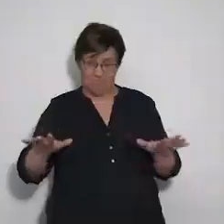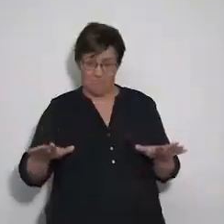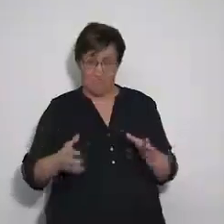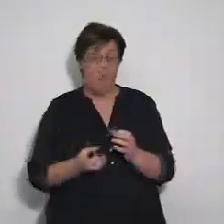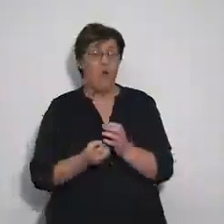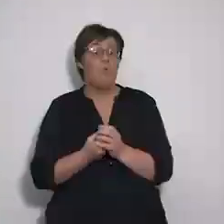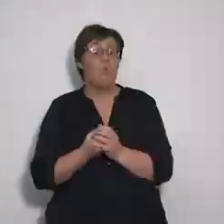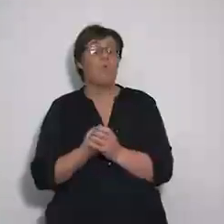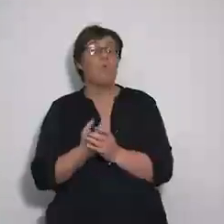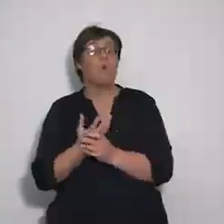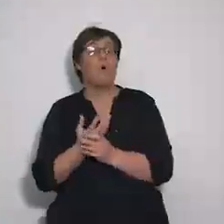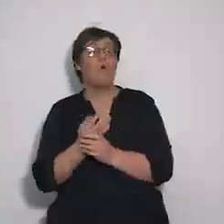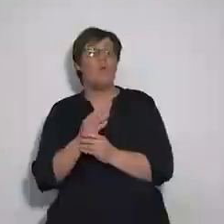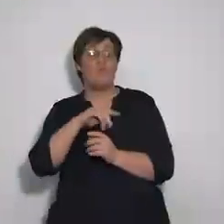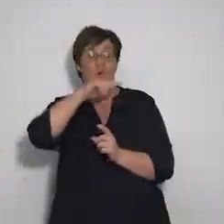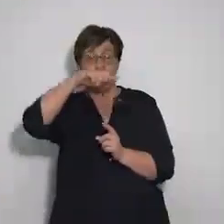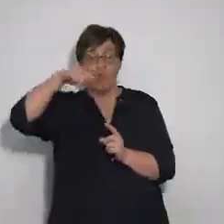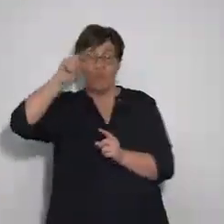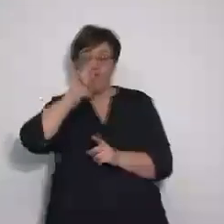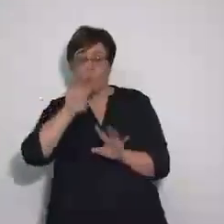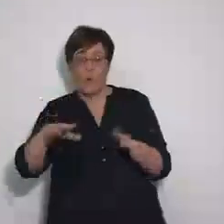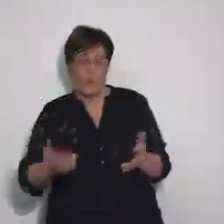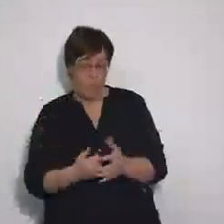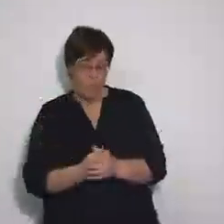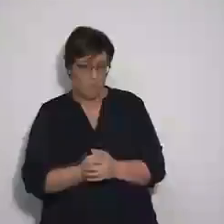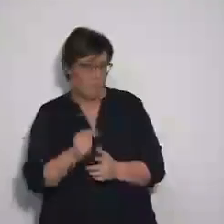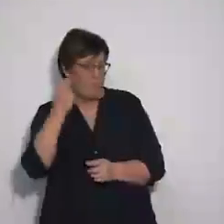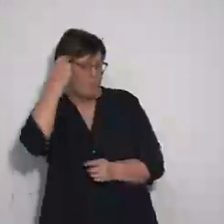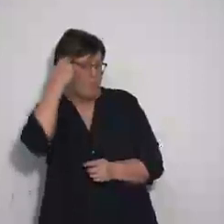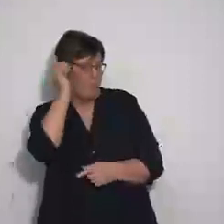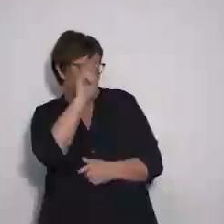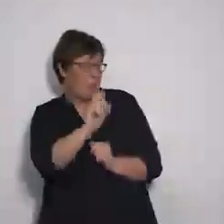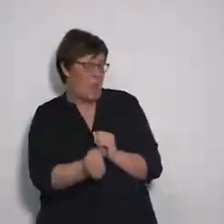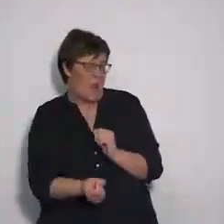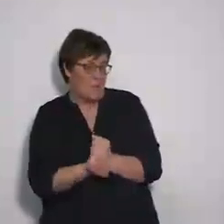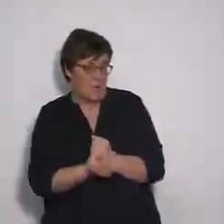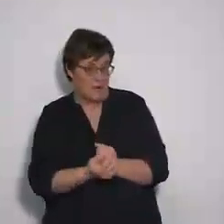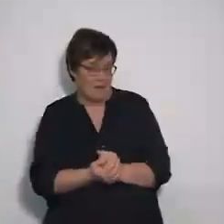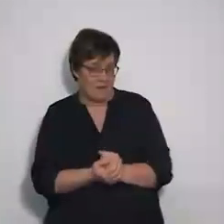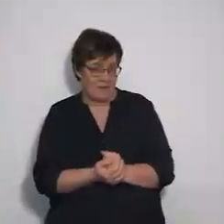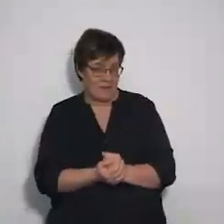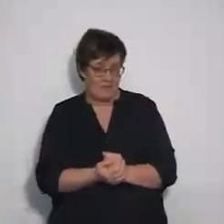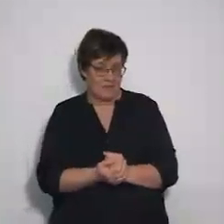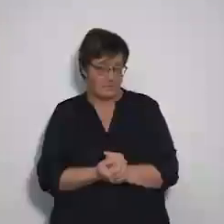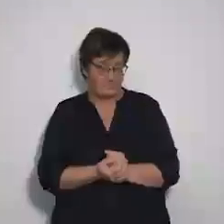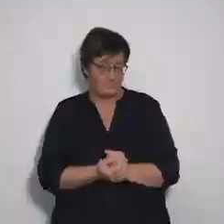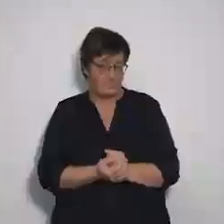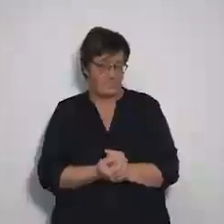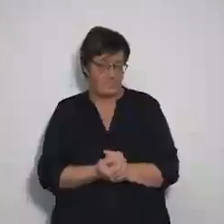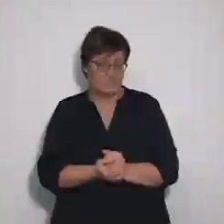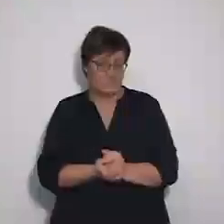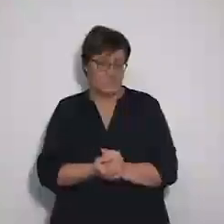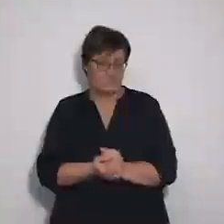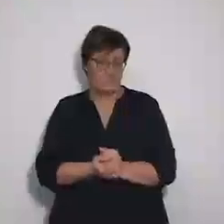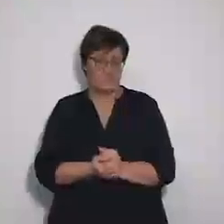what does your growth curve look like? What did you predict? What would that